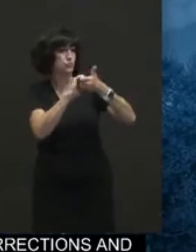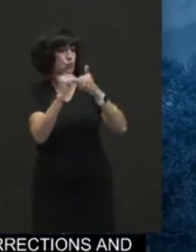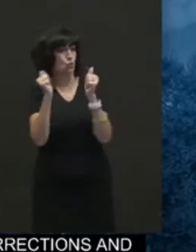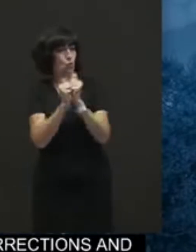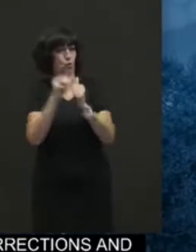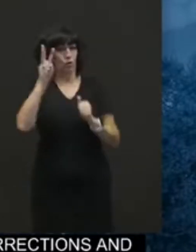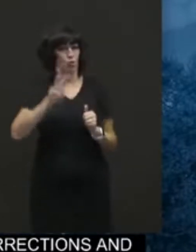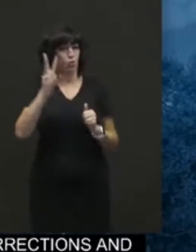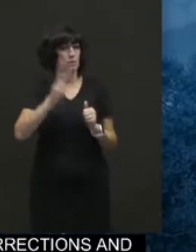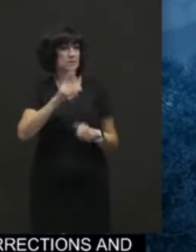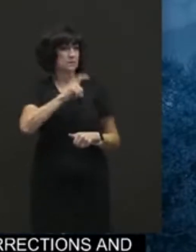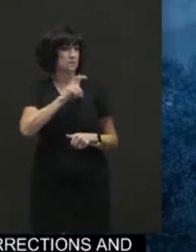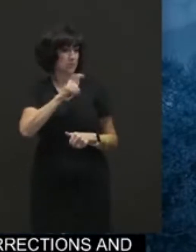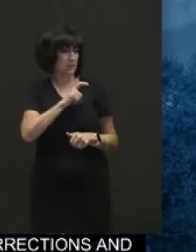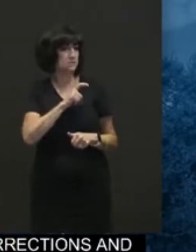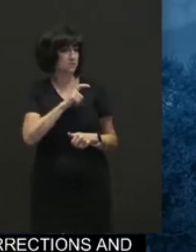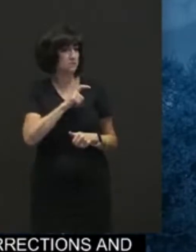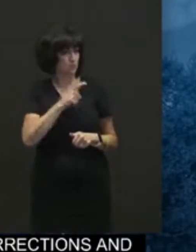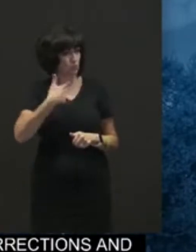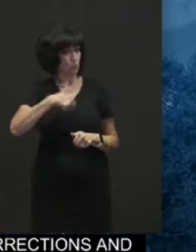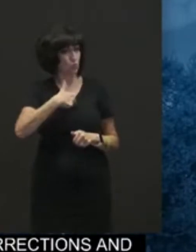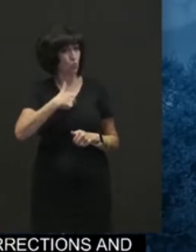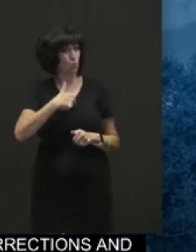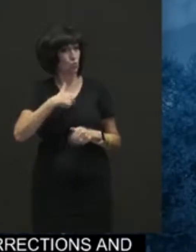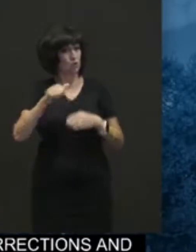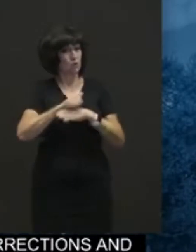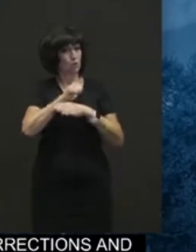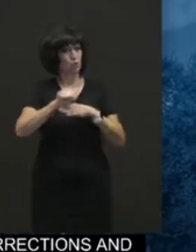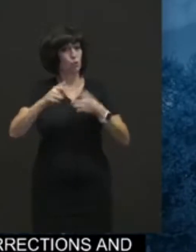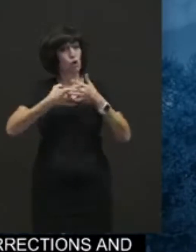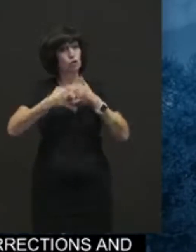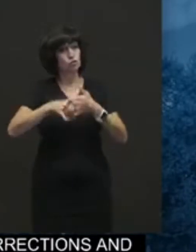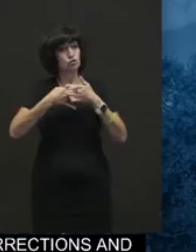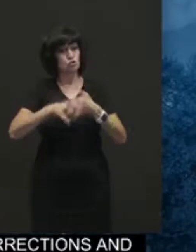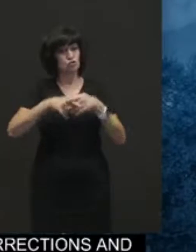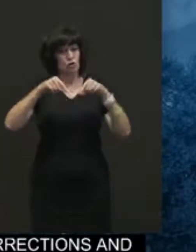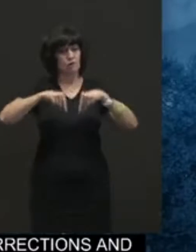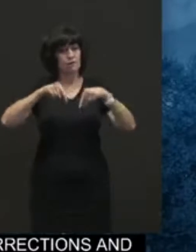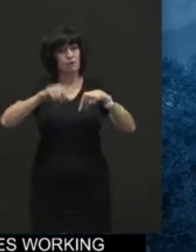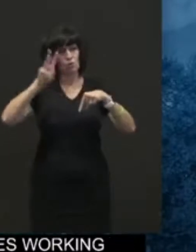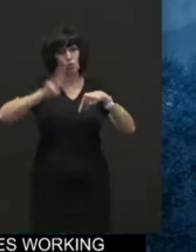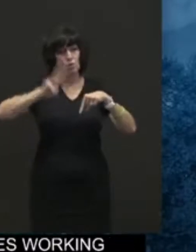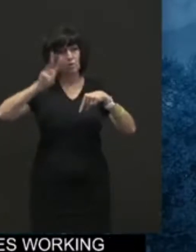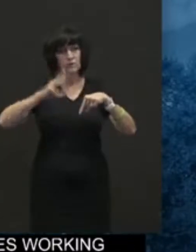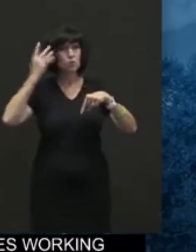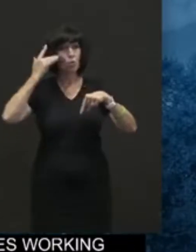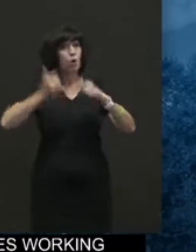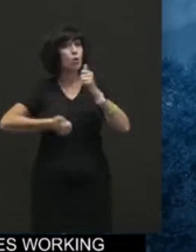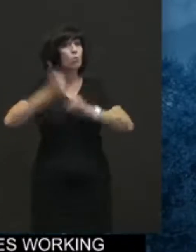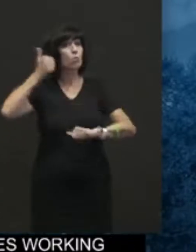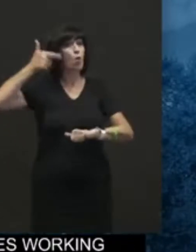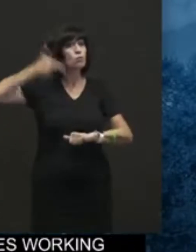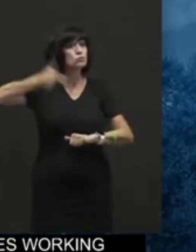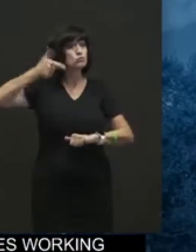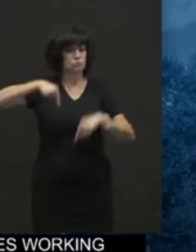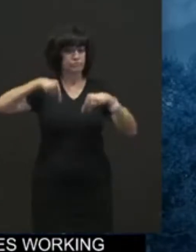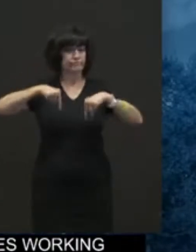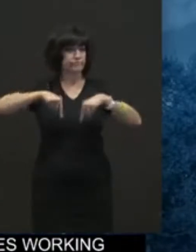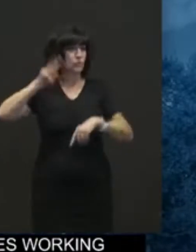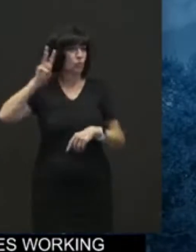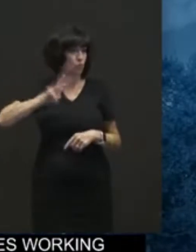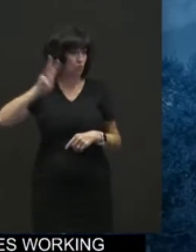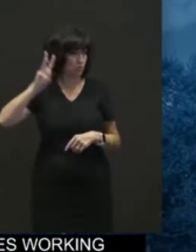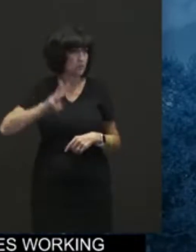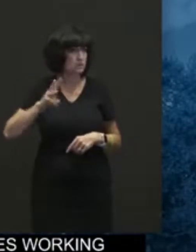We're piloting it in Wilmington, where most of the shootings are, and working in conjunction with the Attorney General's office and the U.S.